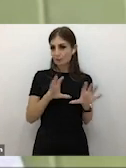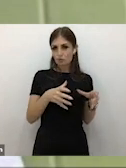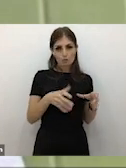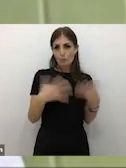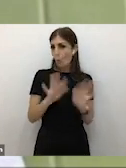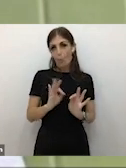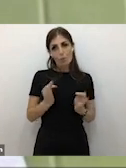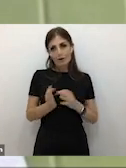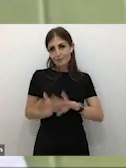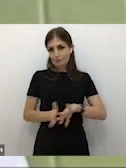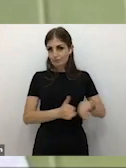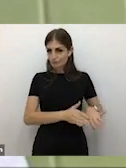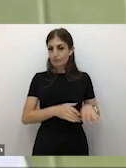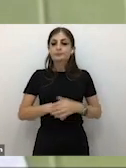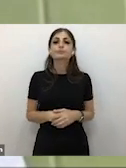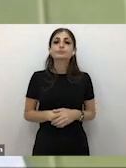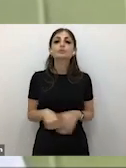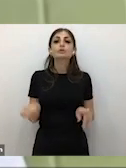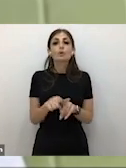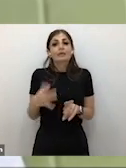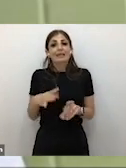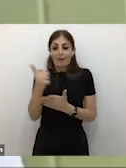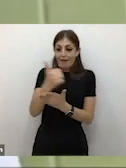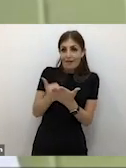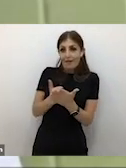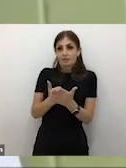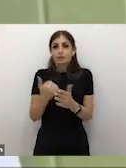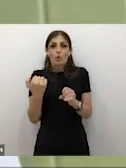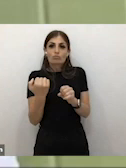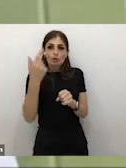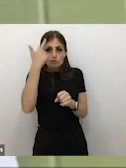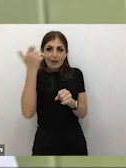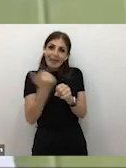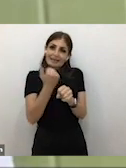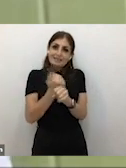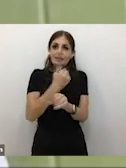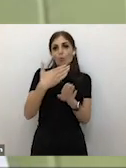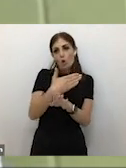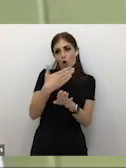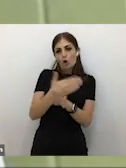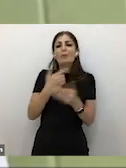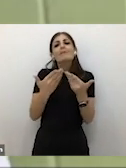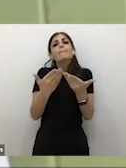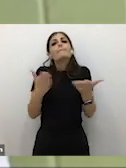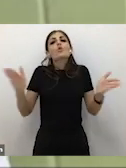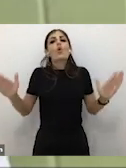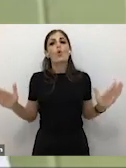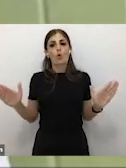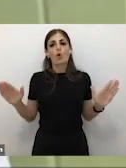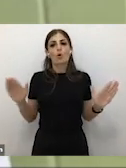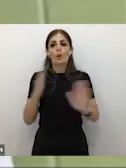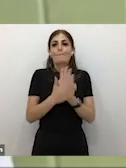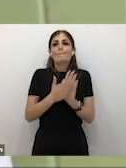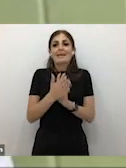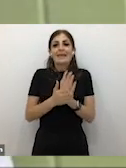or organizations. And you need to be an artist or a creative worker. We have a very broad definition of what an artist or creative worker